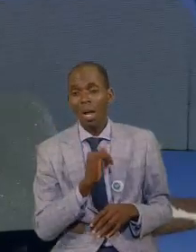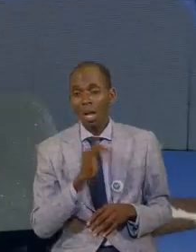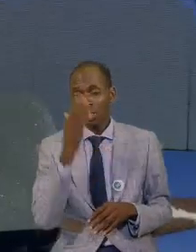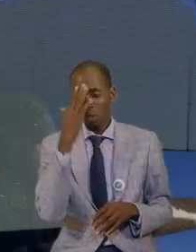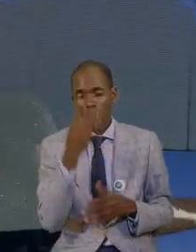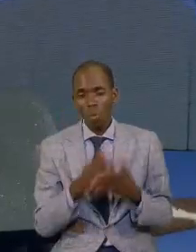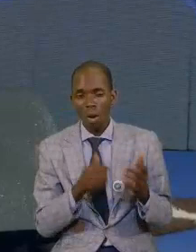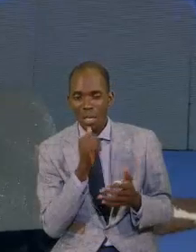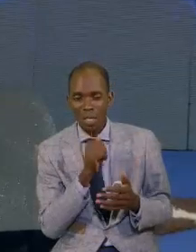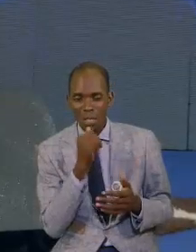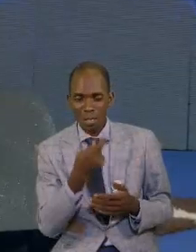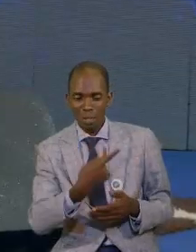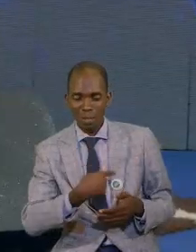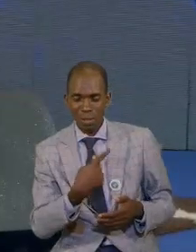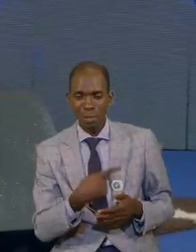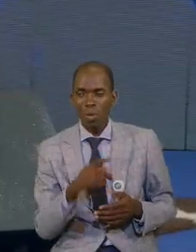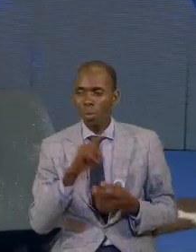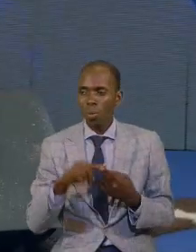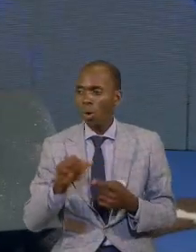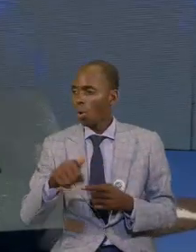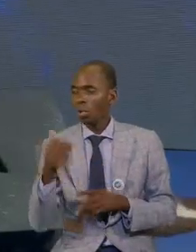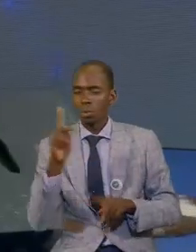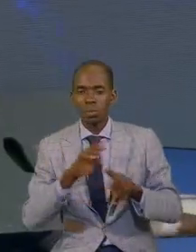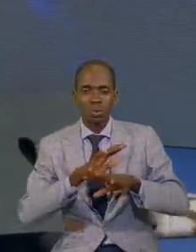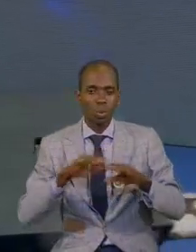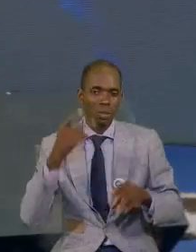you people are not here.